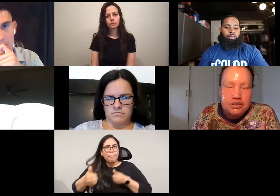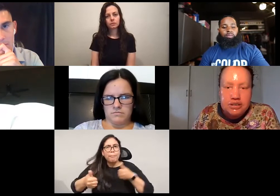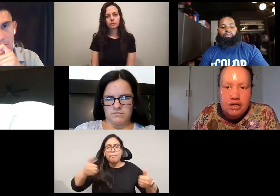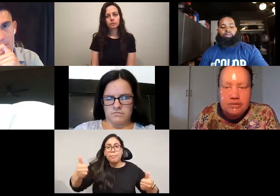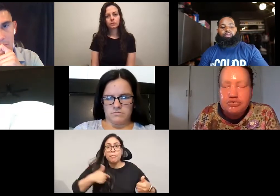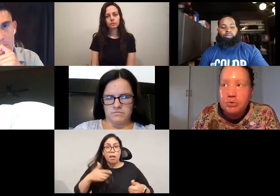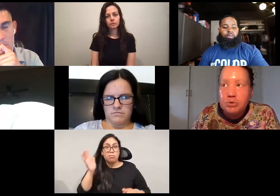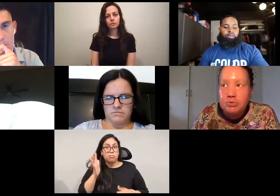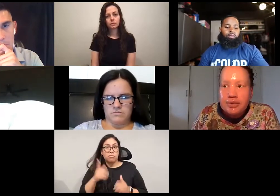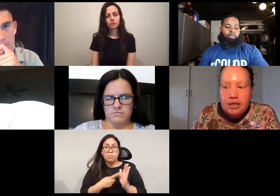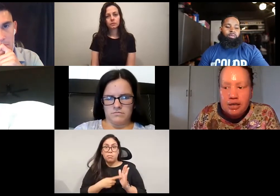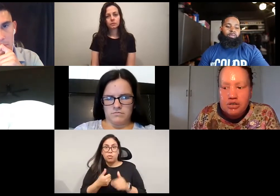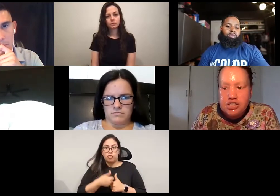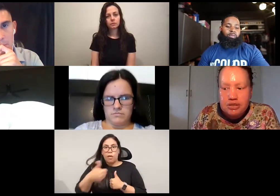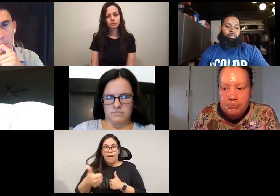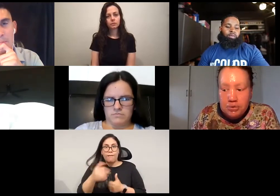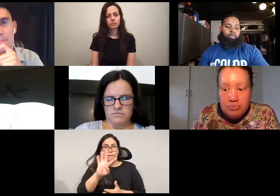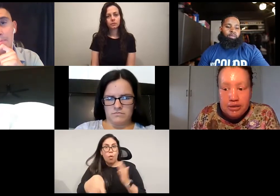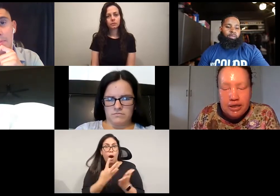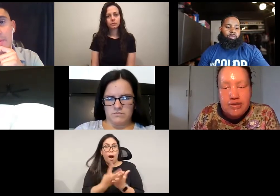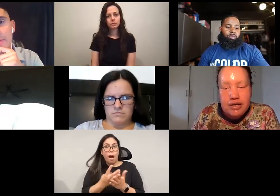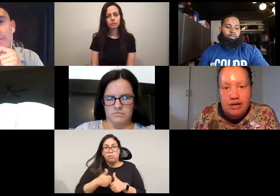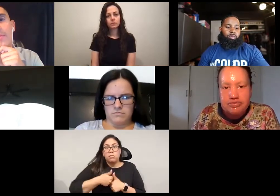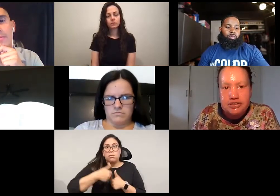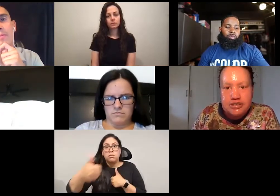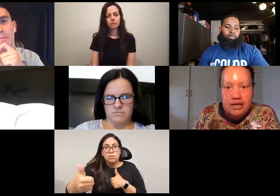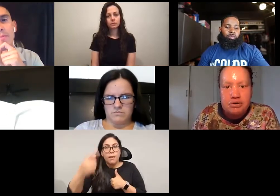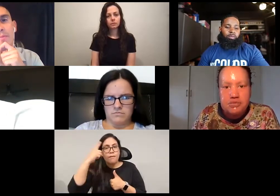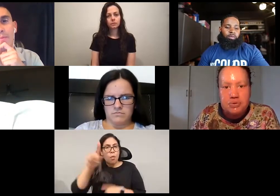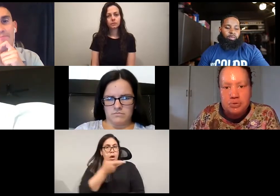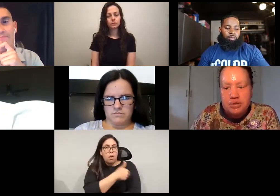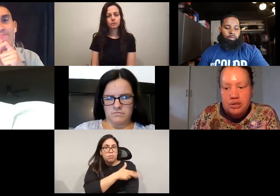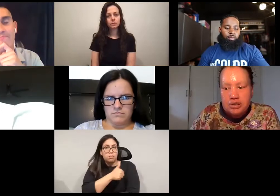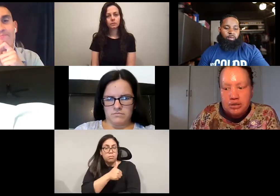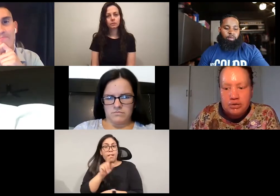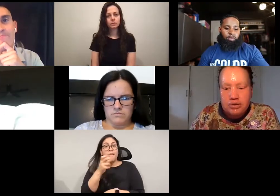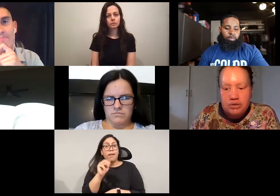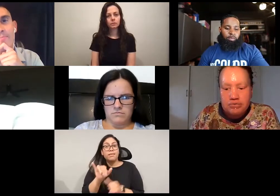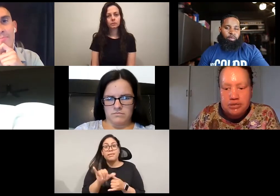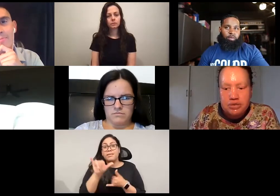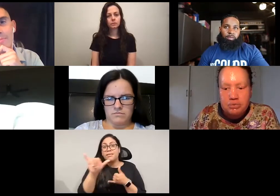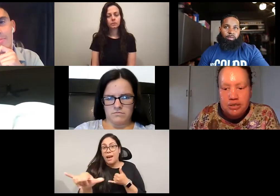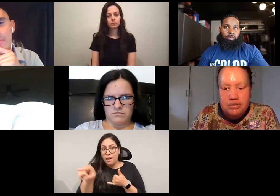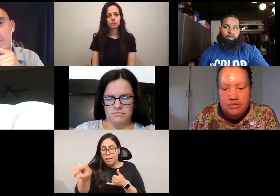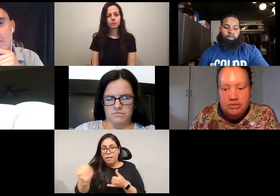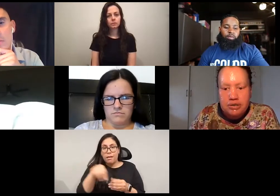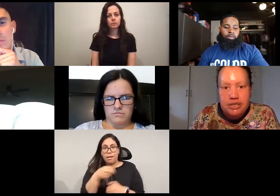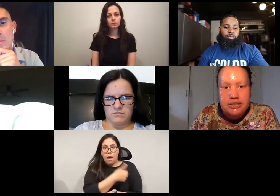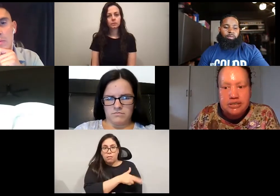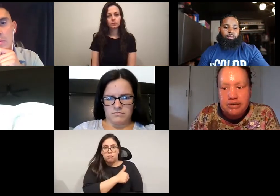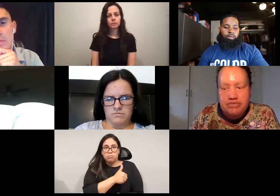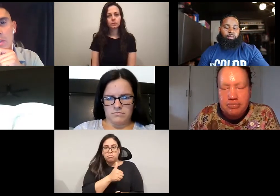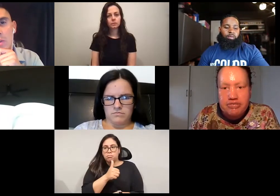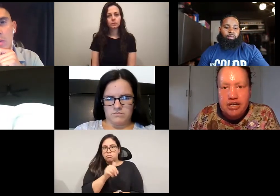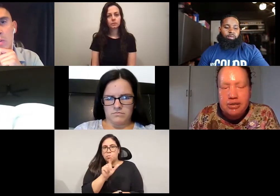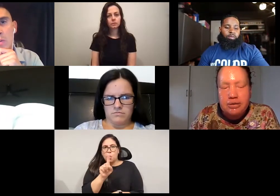hours at a time for a hospital appointment and then have to stay in hospital, between 1 and 3 weeks